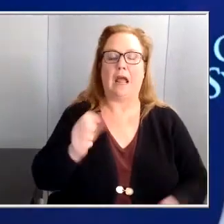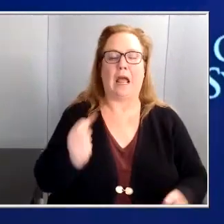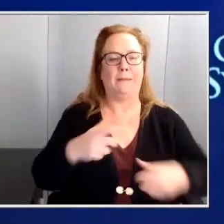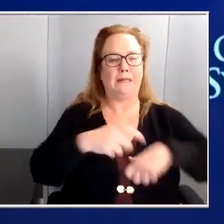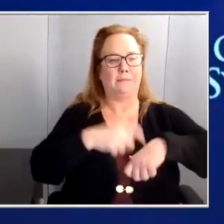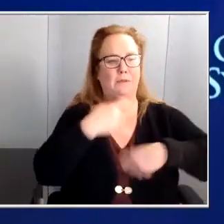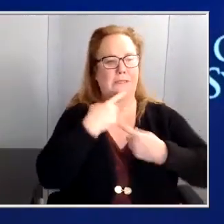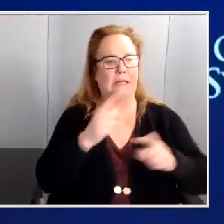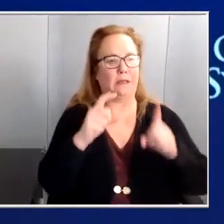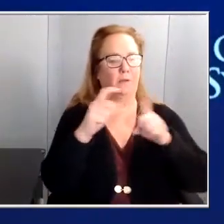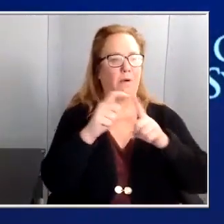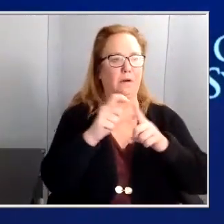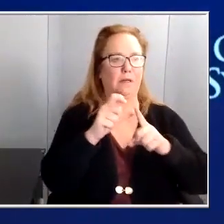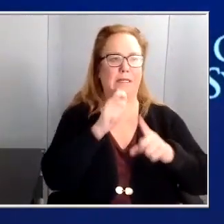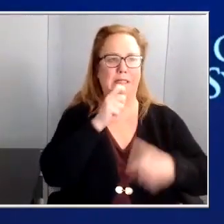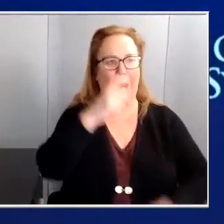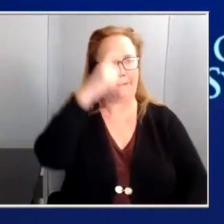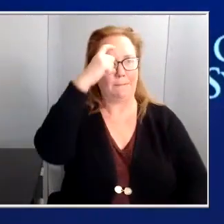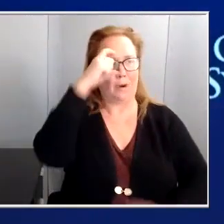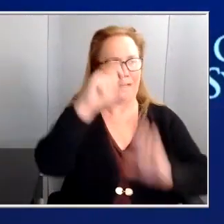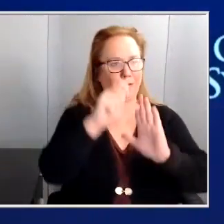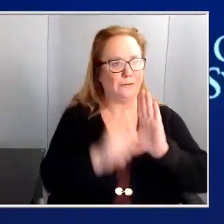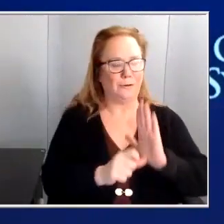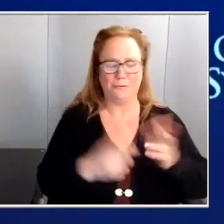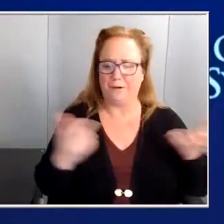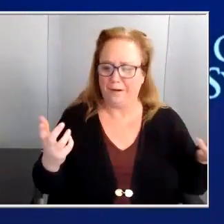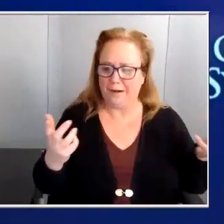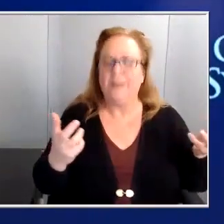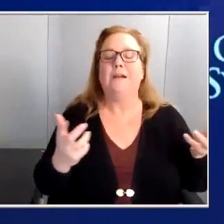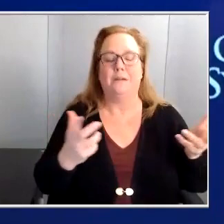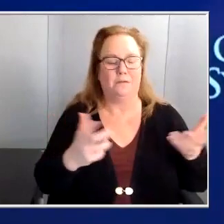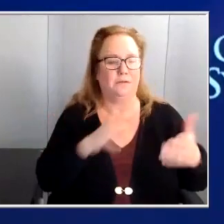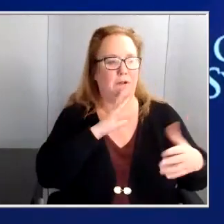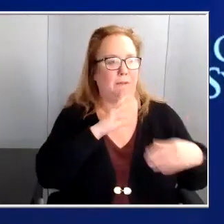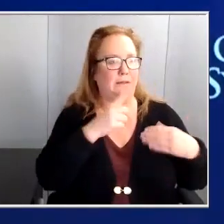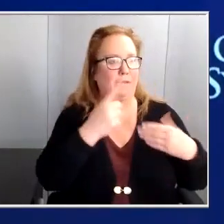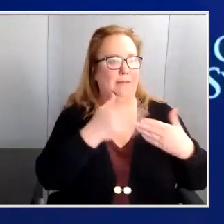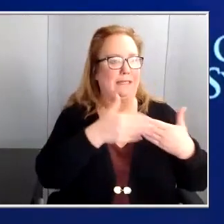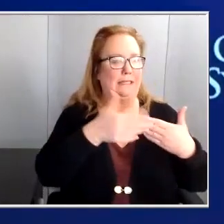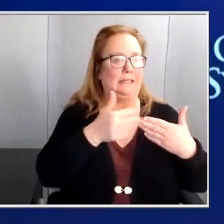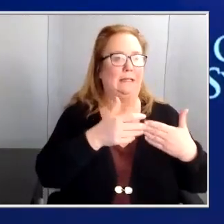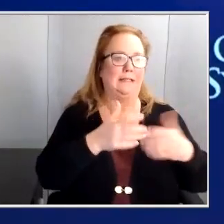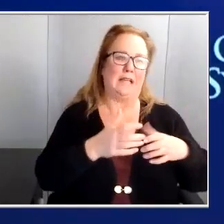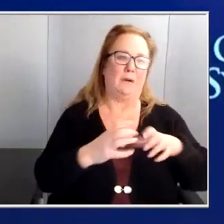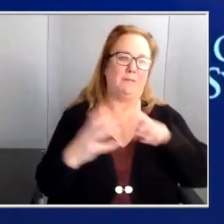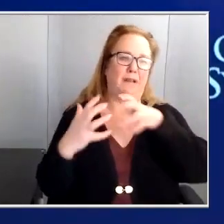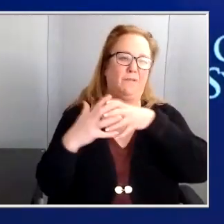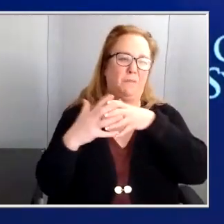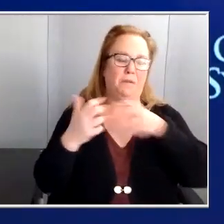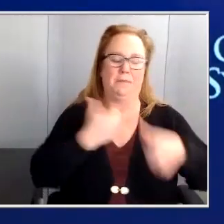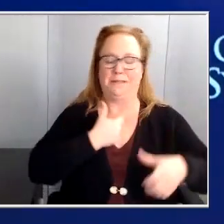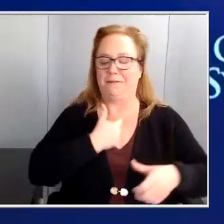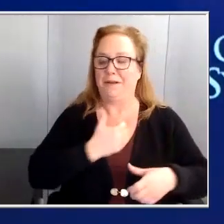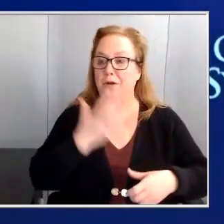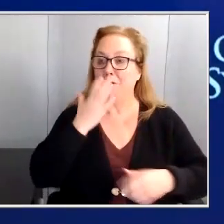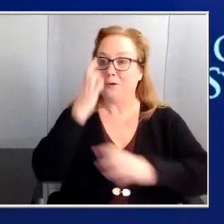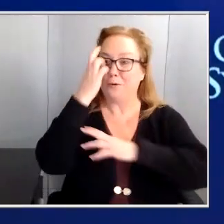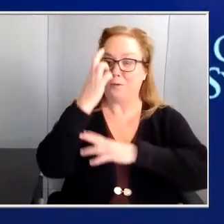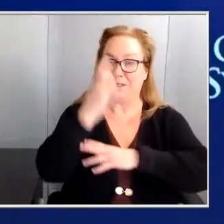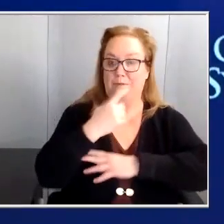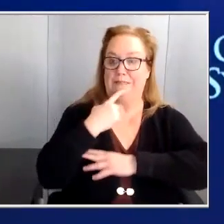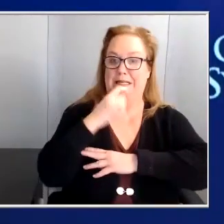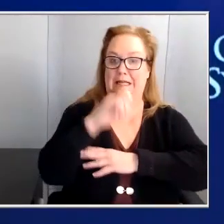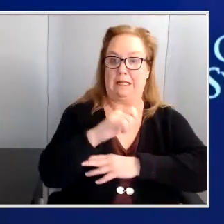it isn't brain surgery, when talking about something that's easy? That's kind of like how I like to play football. There's a good reason for that phrase, as